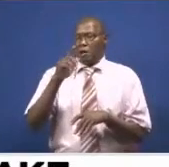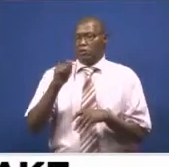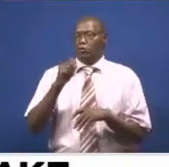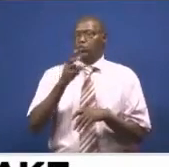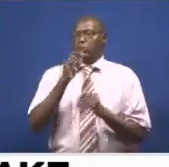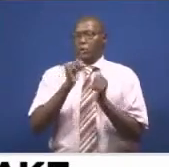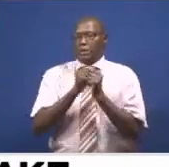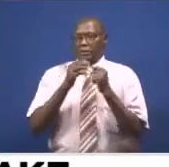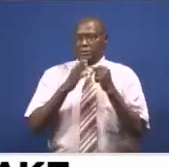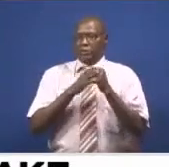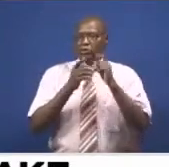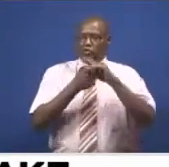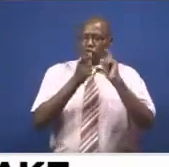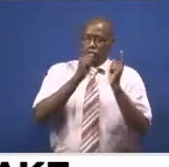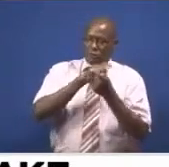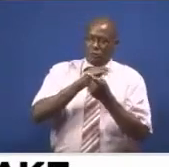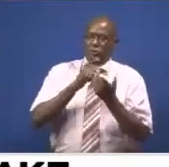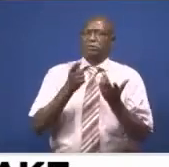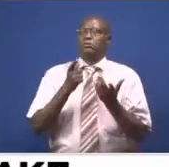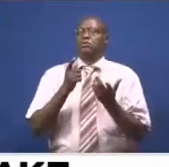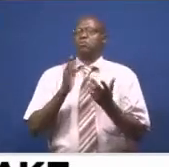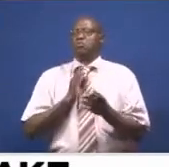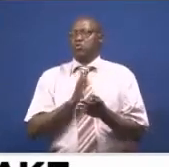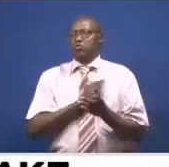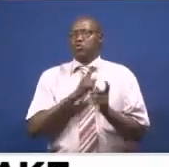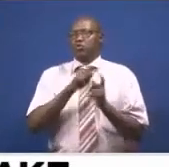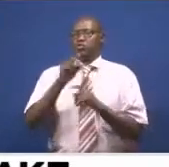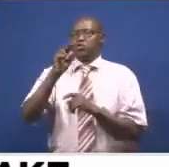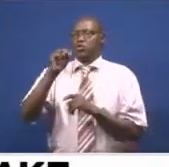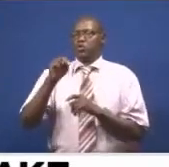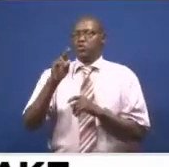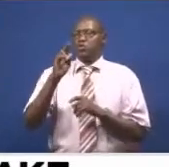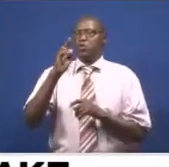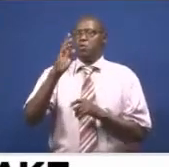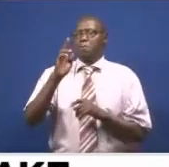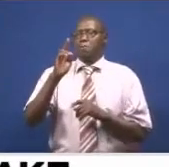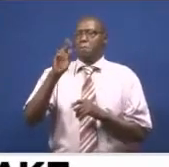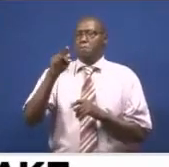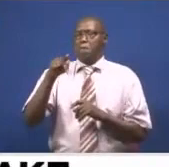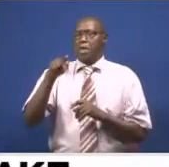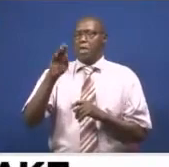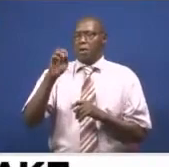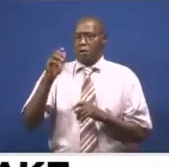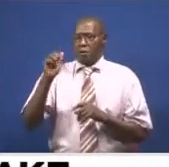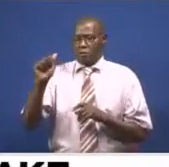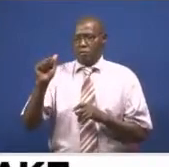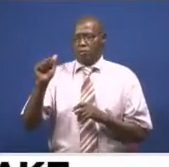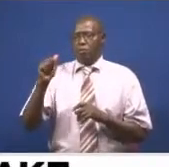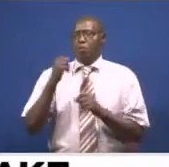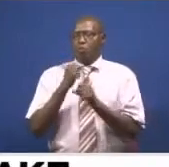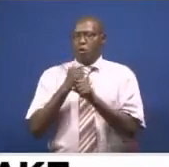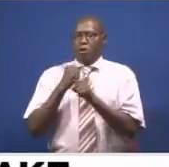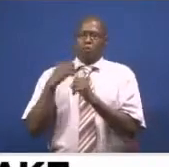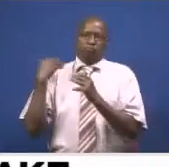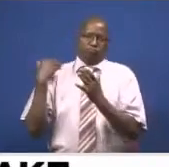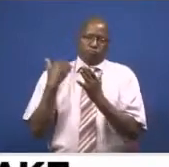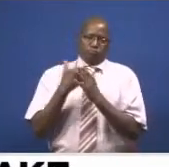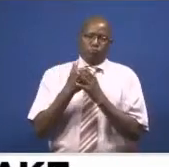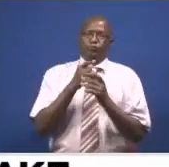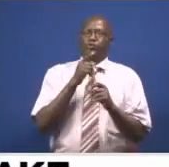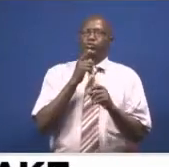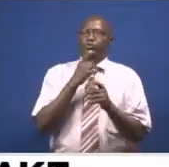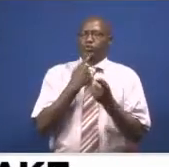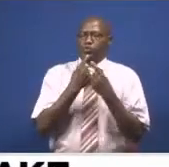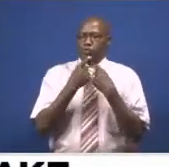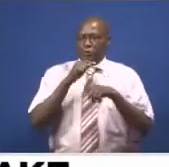the Kenya Nuclear Electricity Board to NUPEA and has been in operation since then. Speaking during the workshop, the